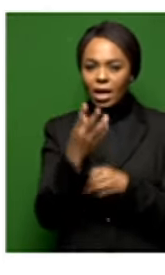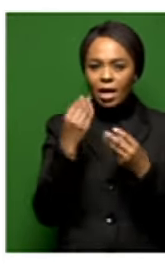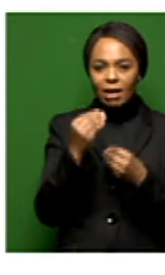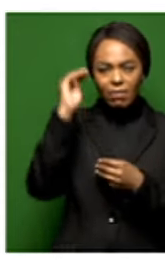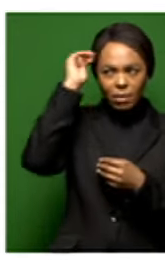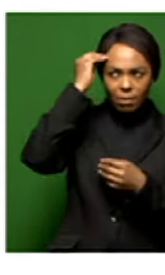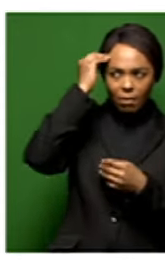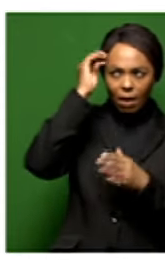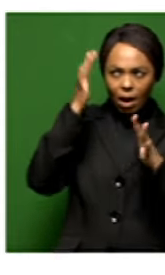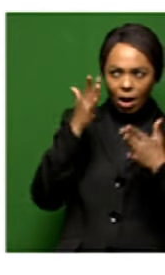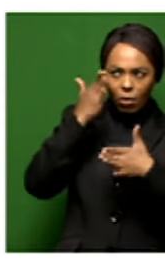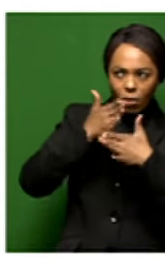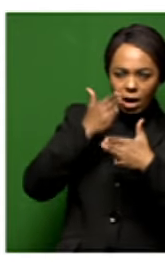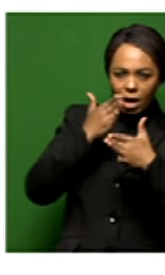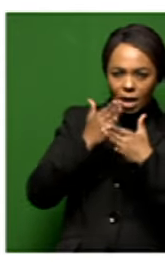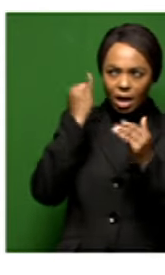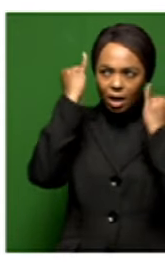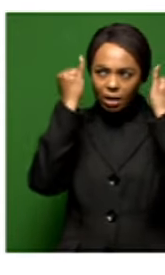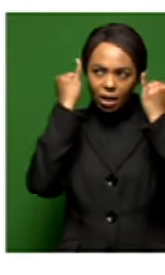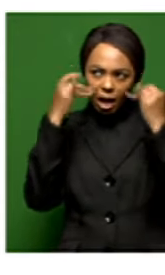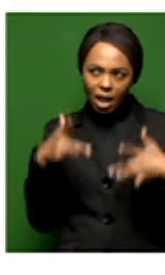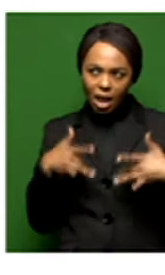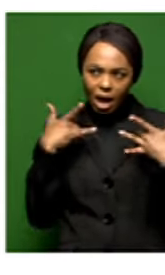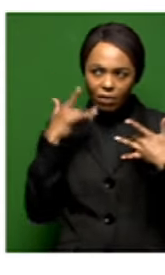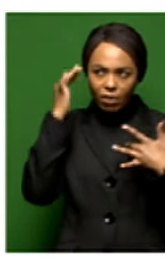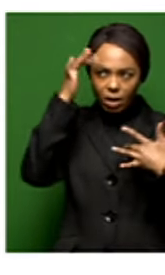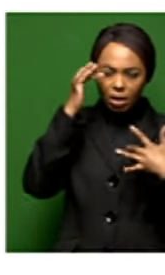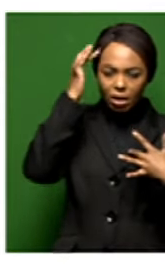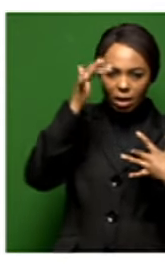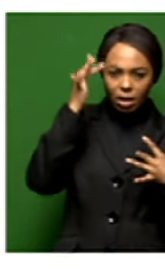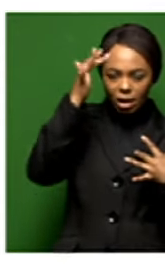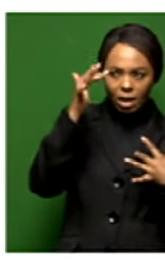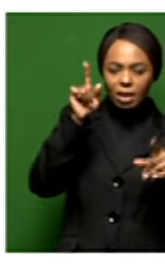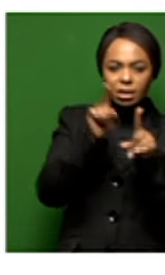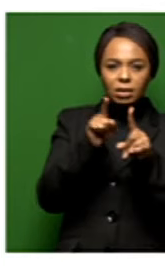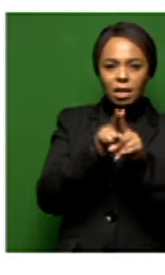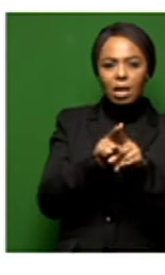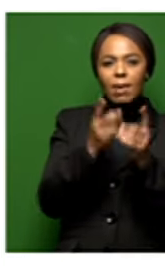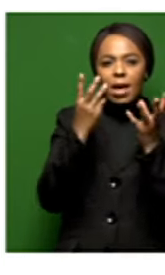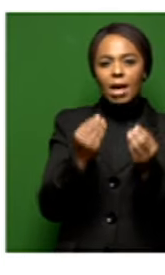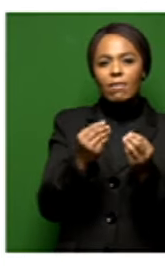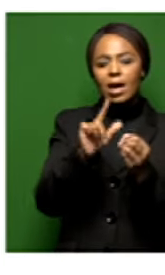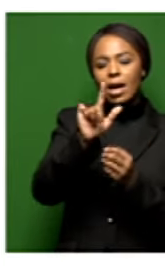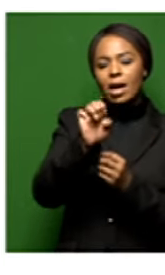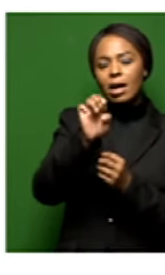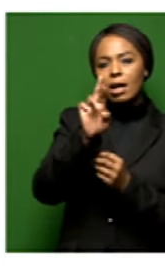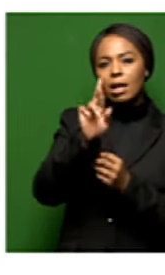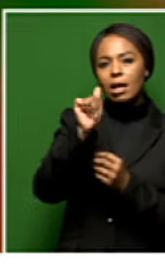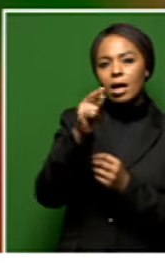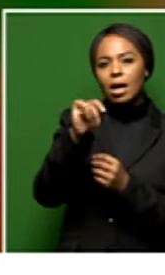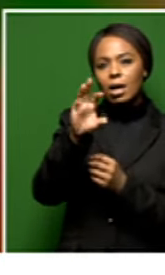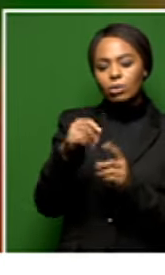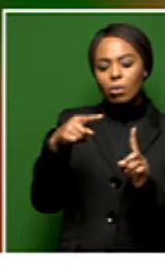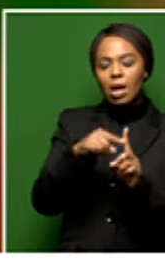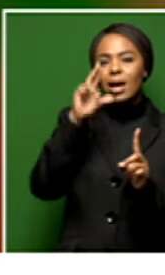way of working, what the practice of life is, you know. We have the Frederick Clark work, we have Lerato Lori work that speaks